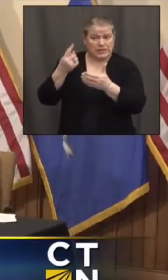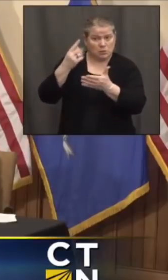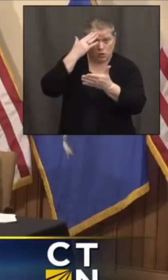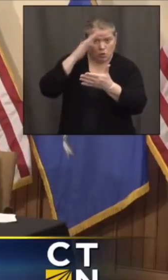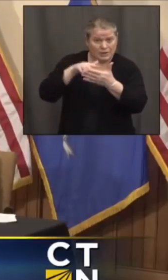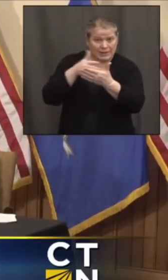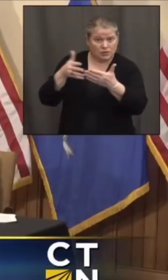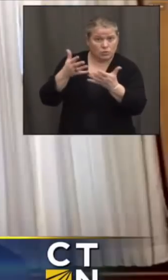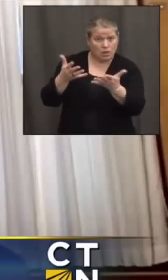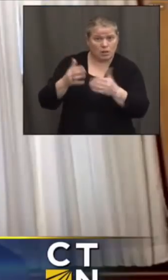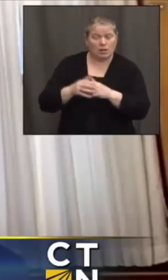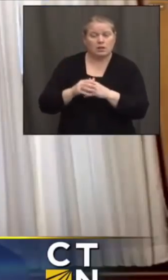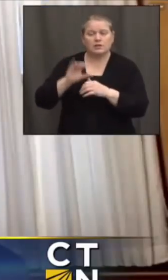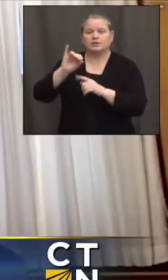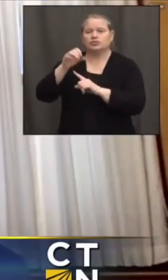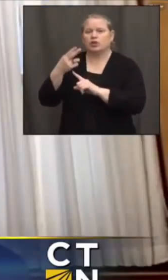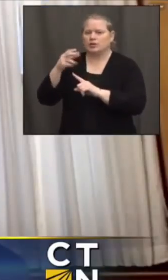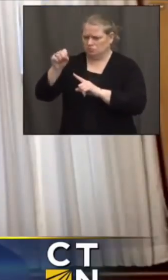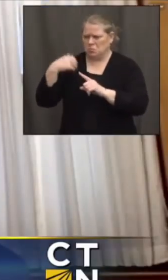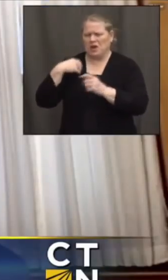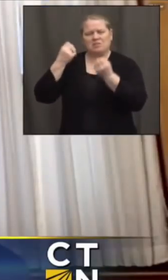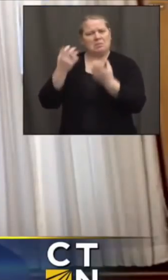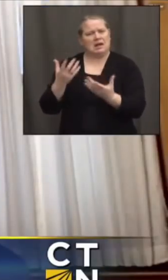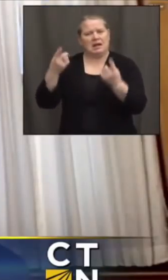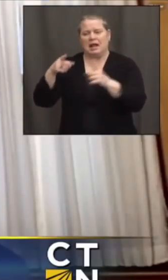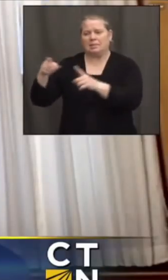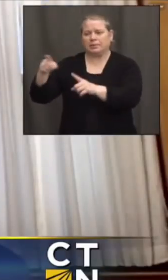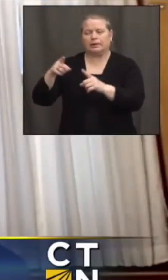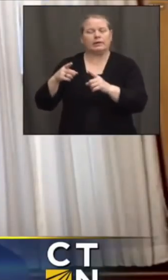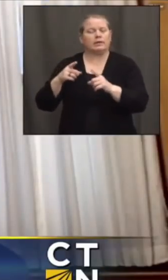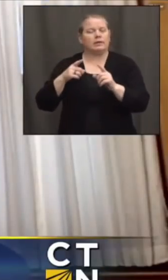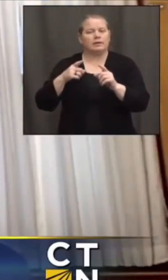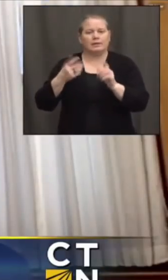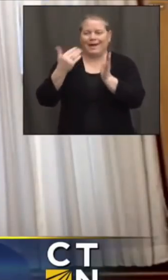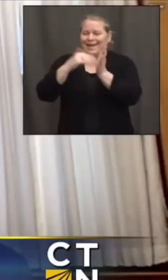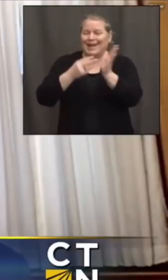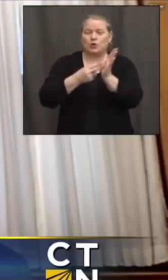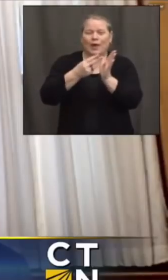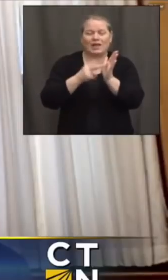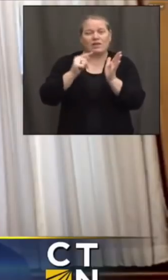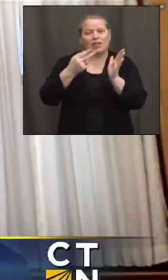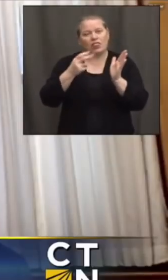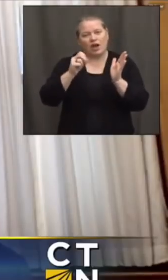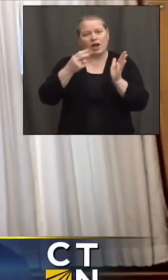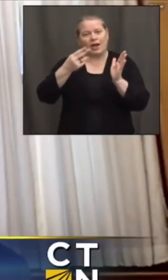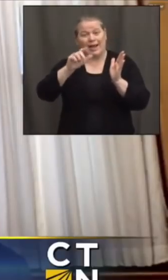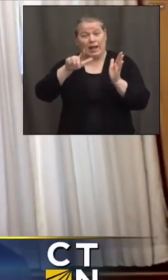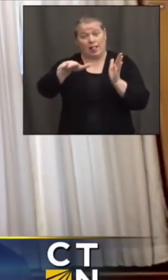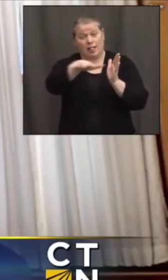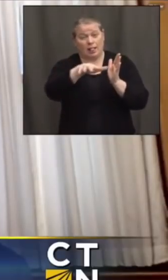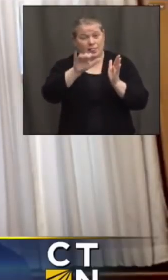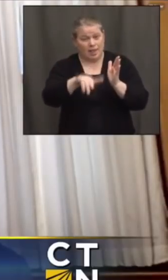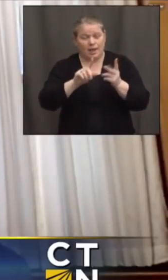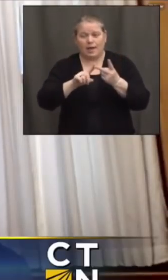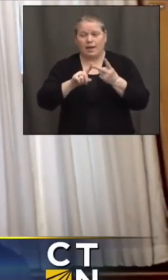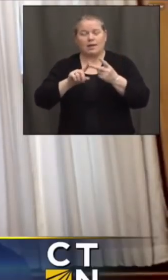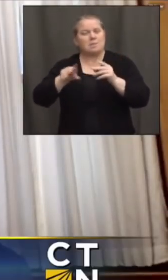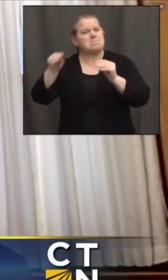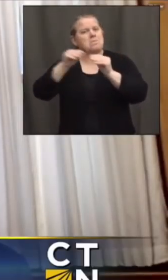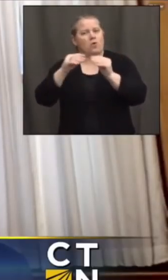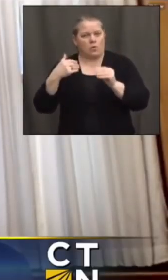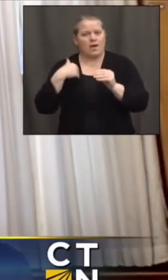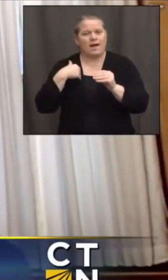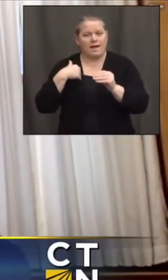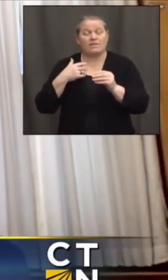state. Again, we had the New Haven example earlier, many more. And basically the way this is working, Dave, is